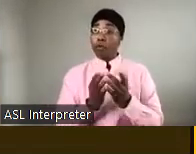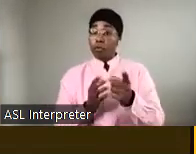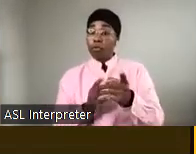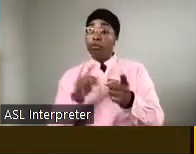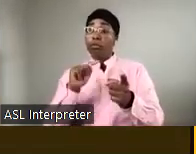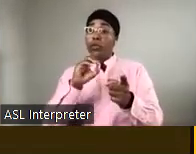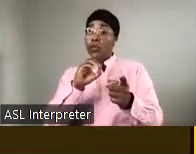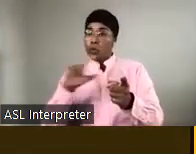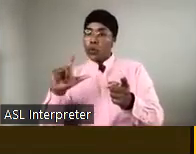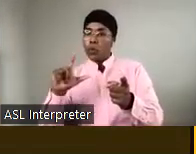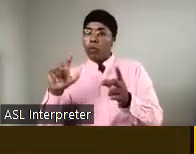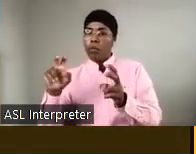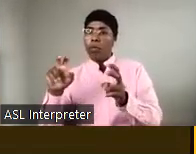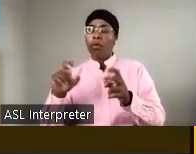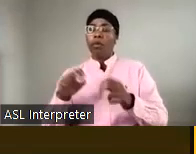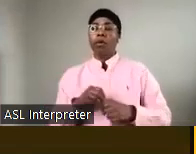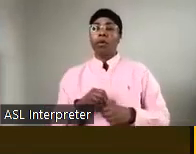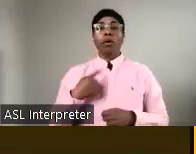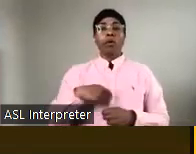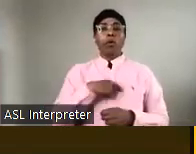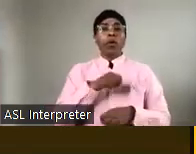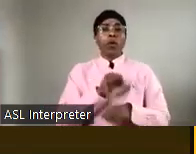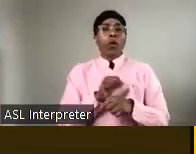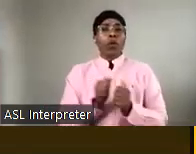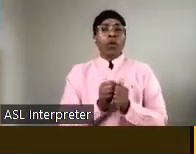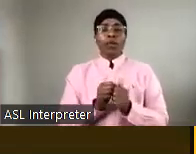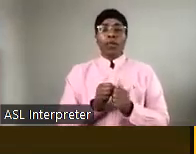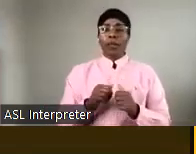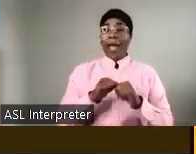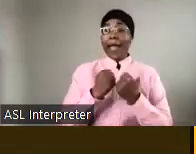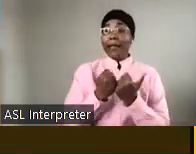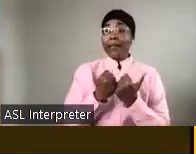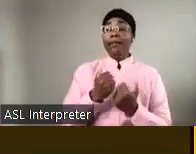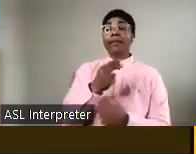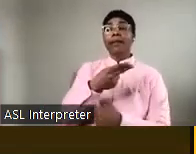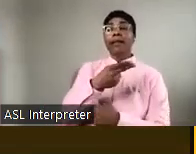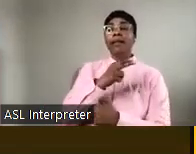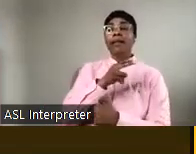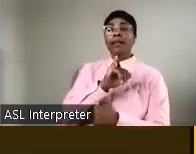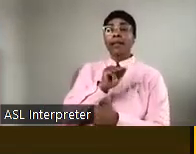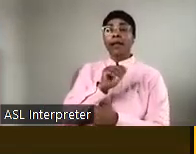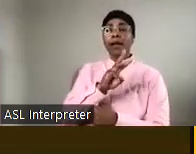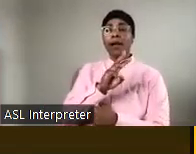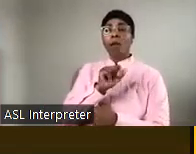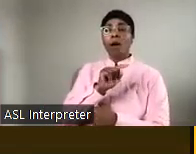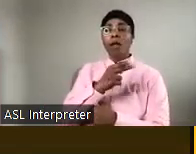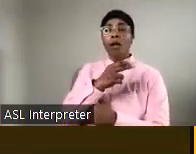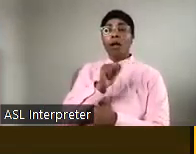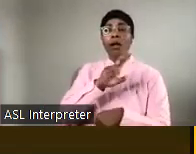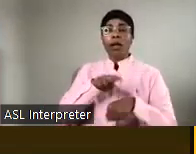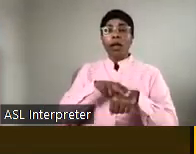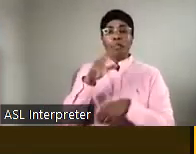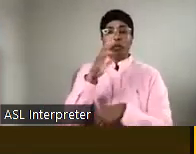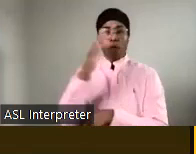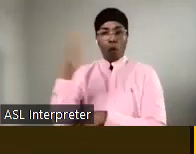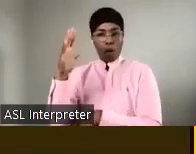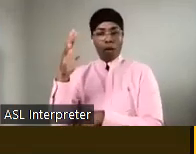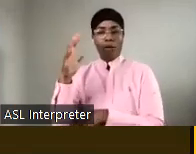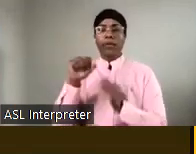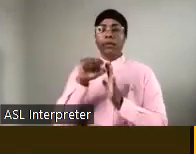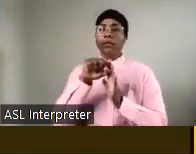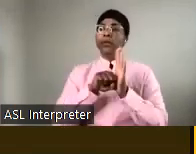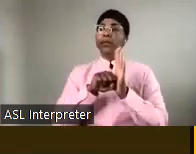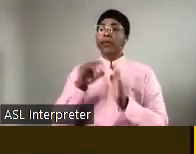with agencies like the Hiawatha National Forest or the state of Michigan is that, you know, it really focuses on using